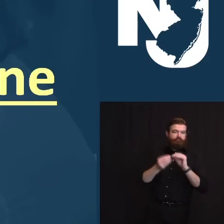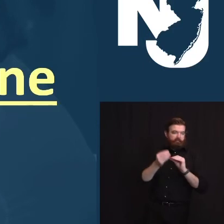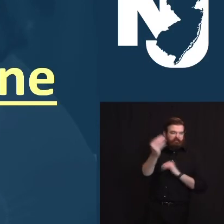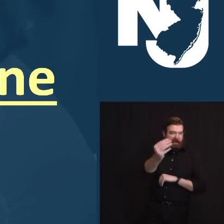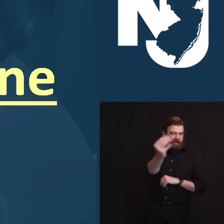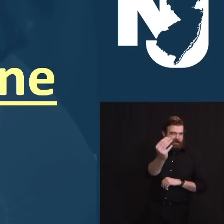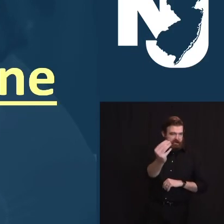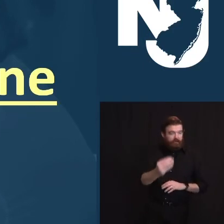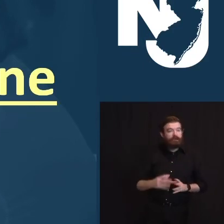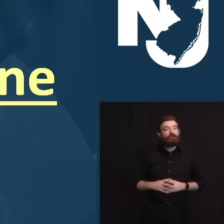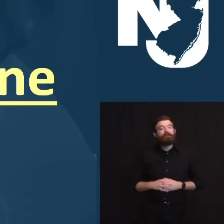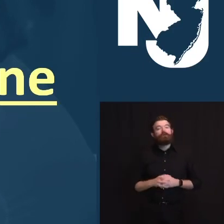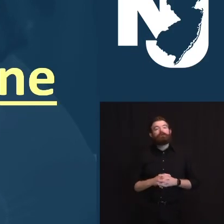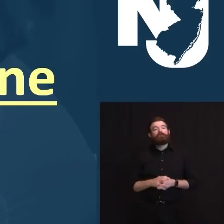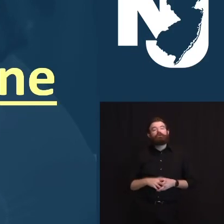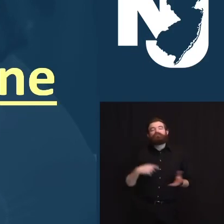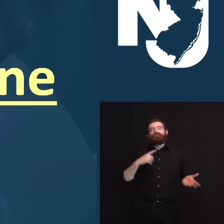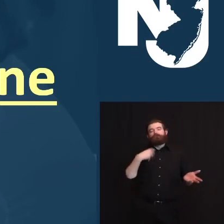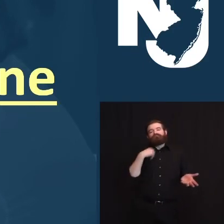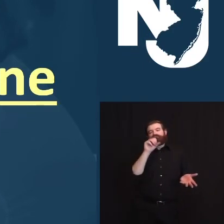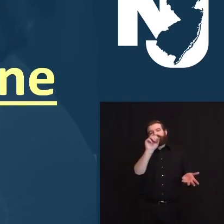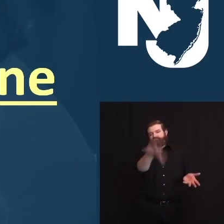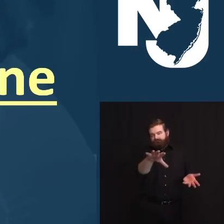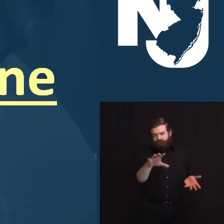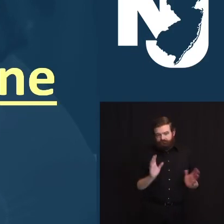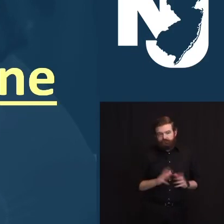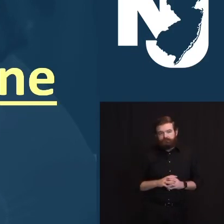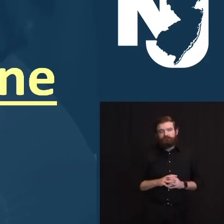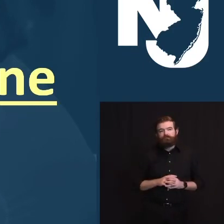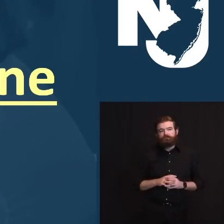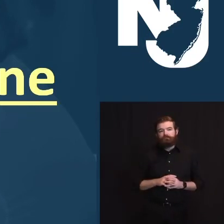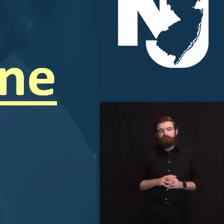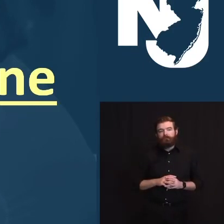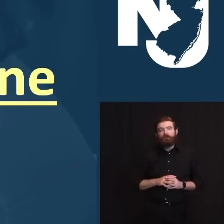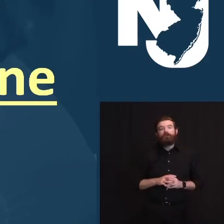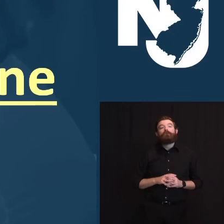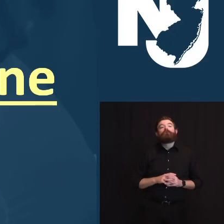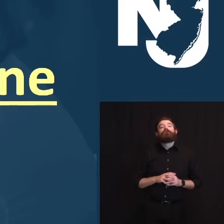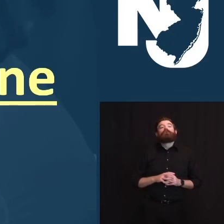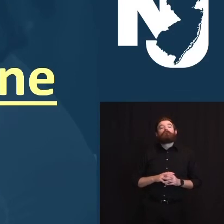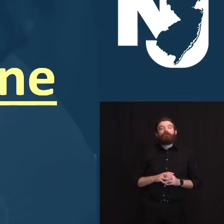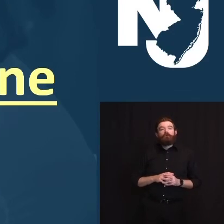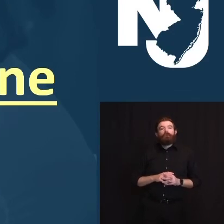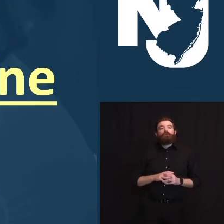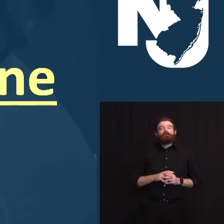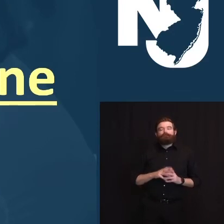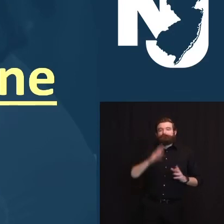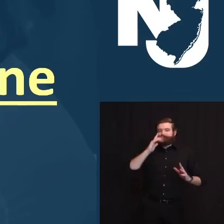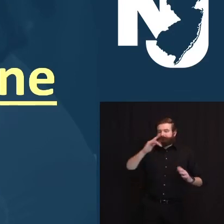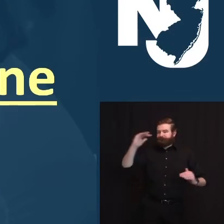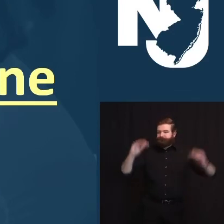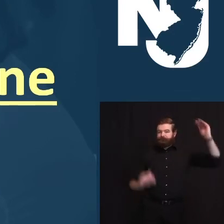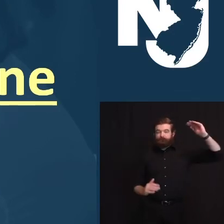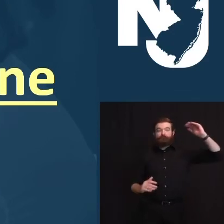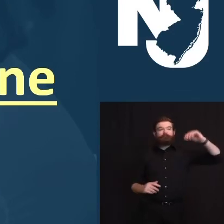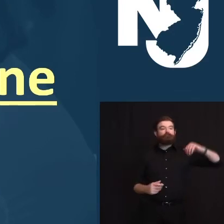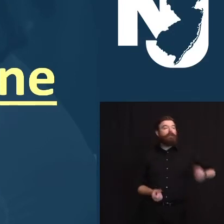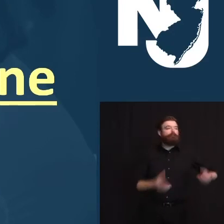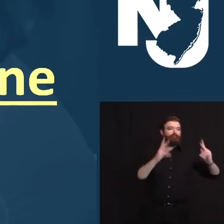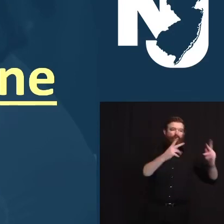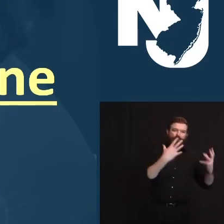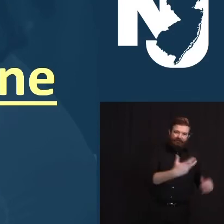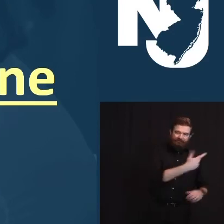disparity between supply and demand on full display. The Biden administration recognizes